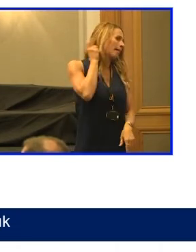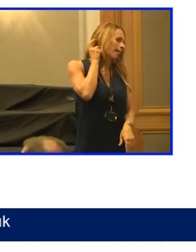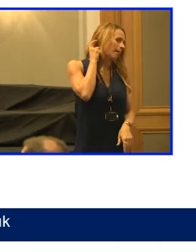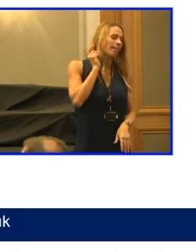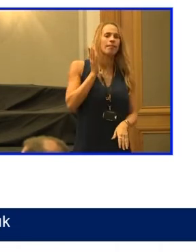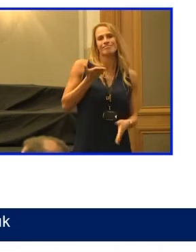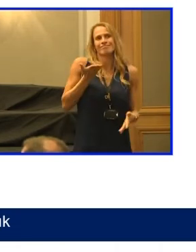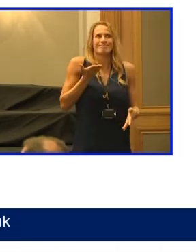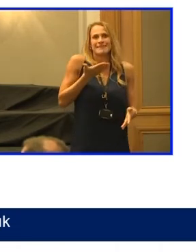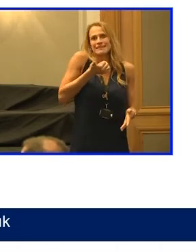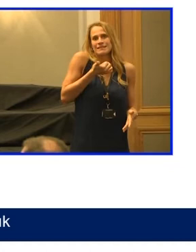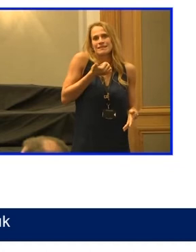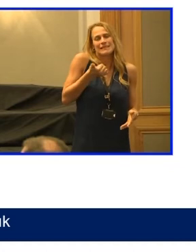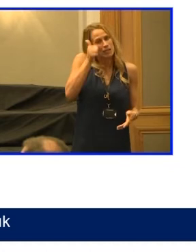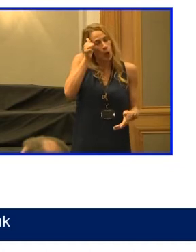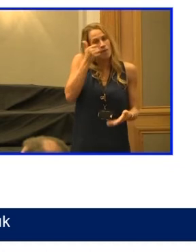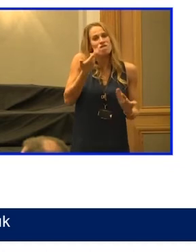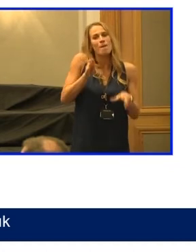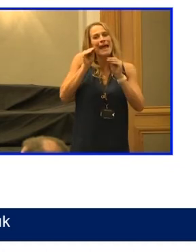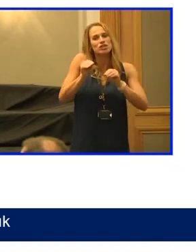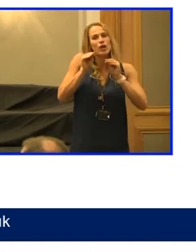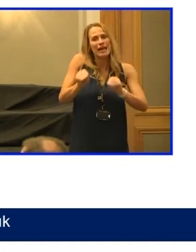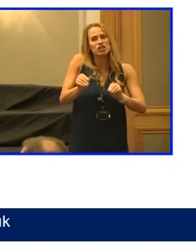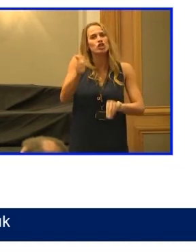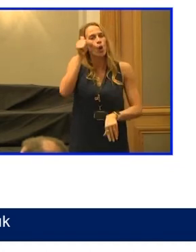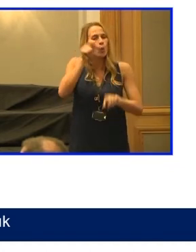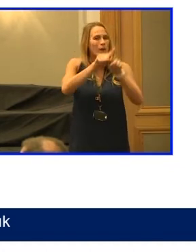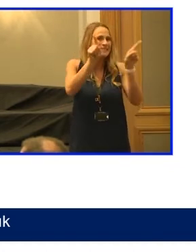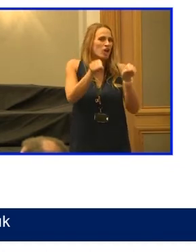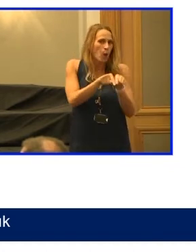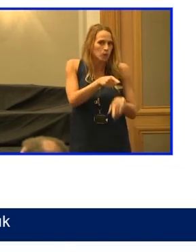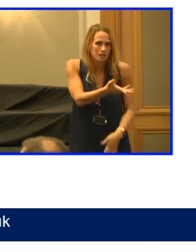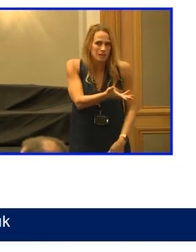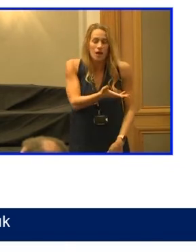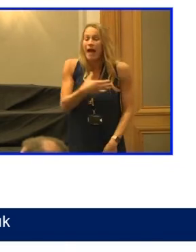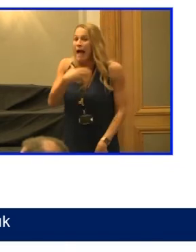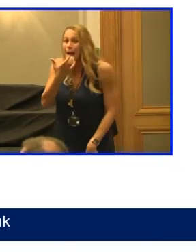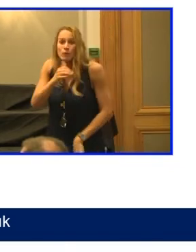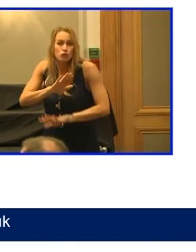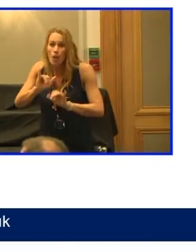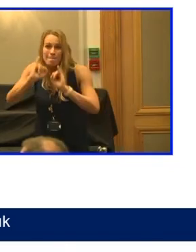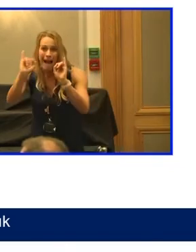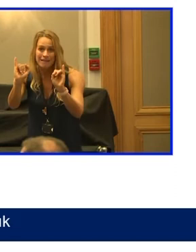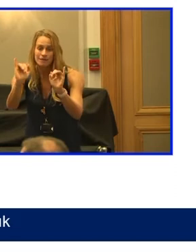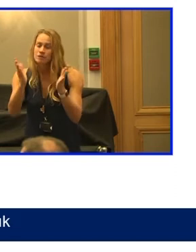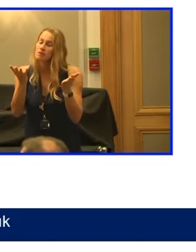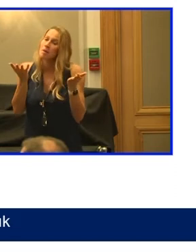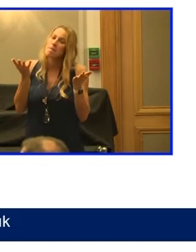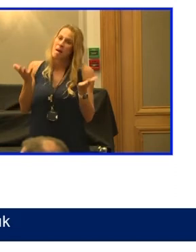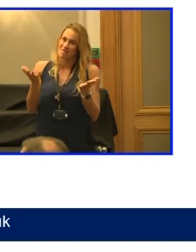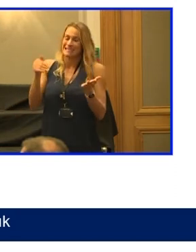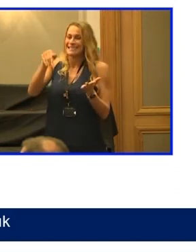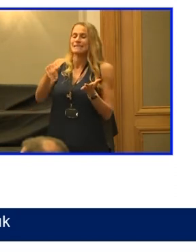employer, that's where the level of skill, knowledge goes. Now, Mac isn't a bad system, but in itself is more